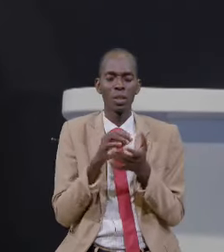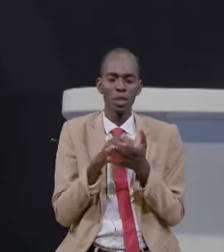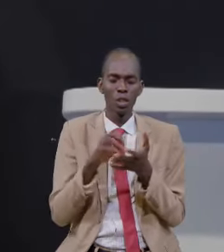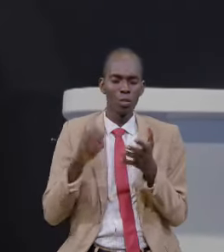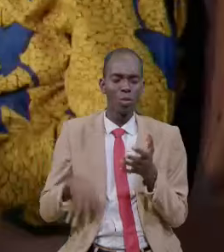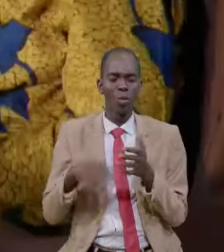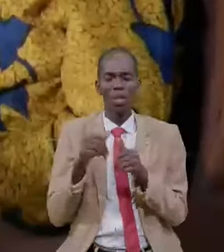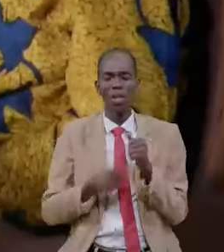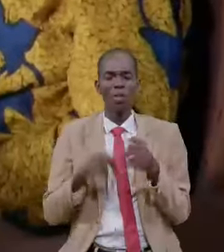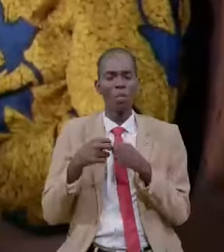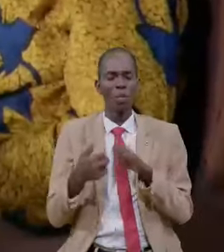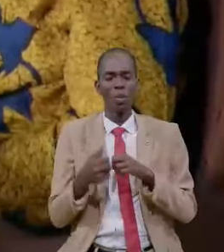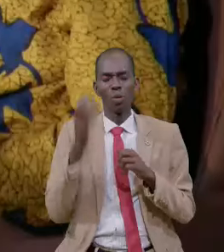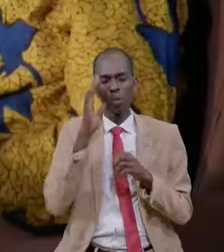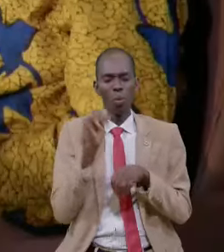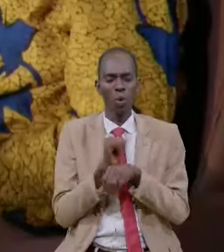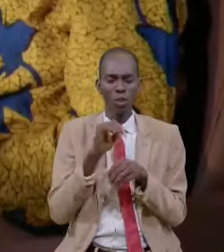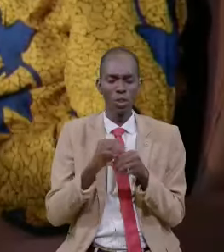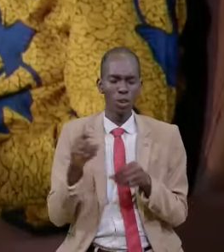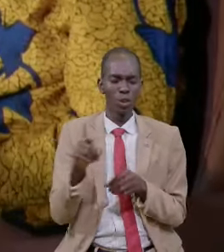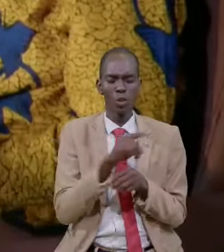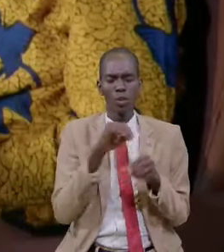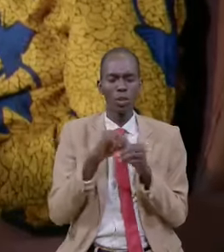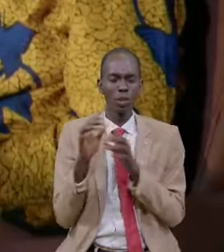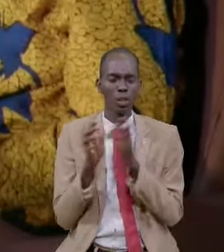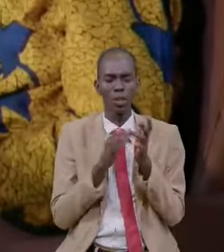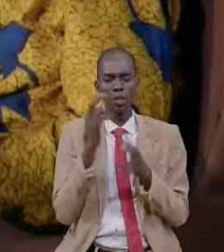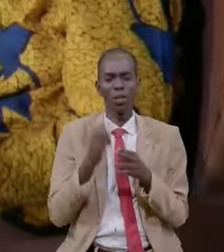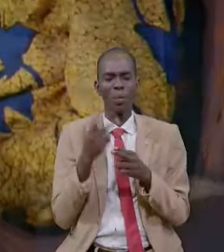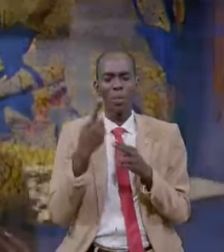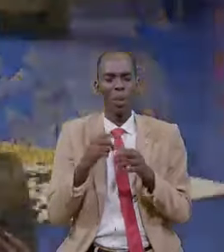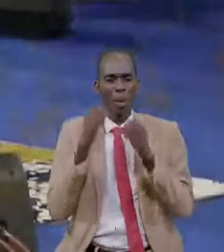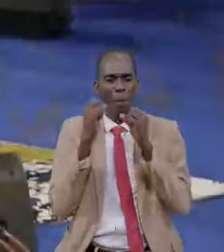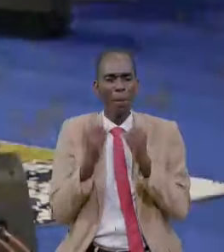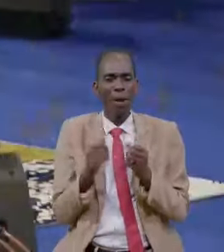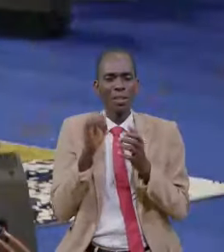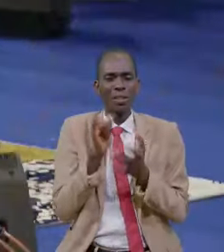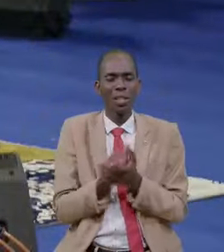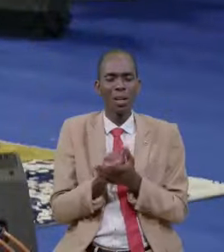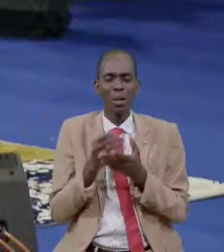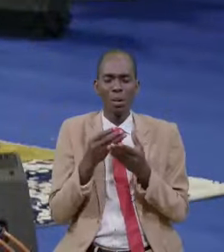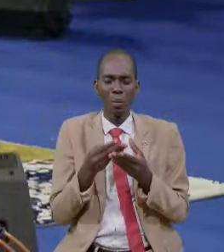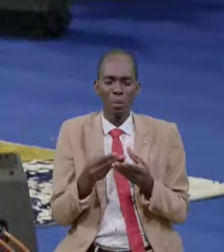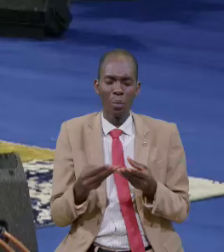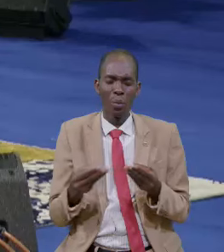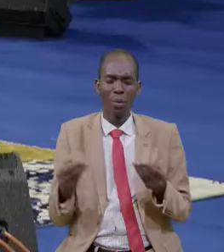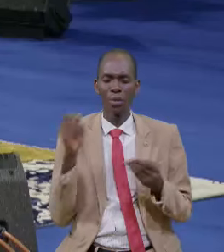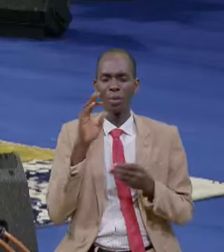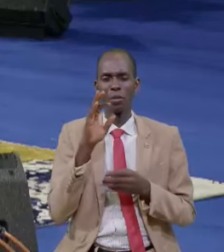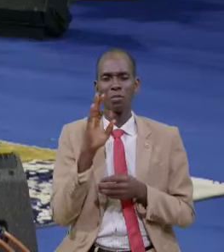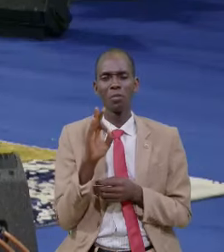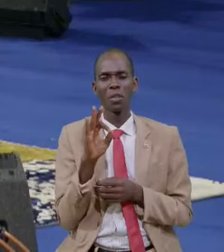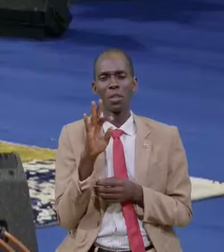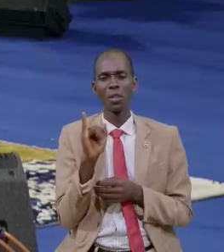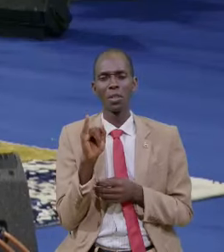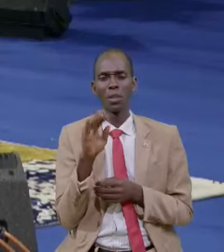work inside you. The power that melts fibroid away will work